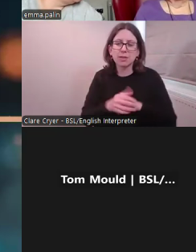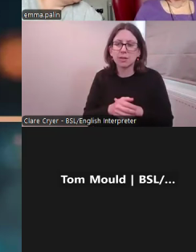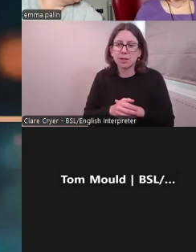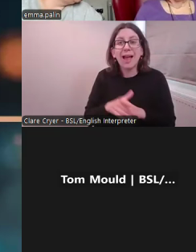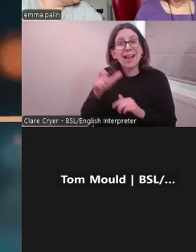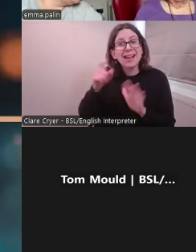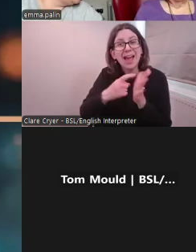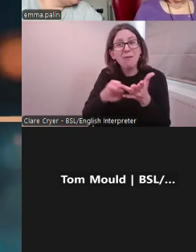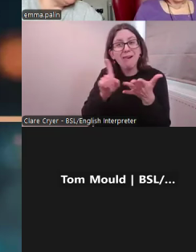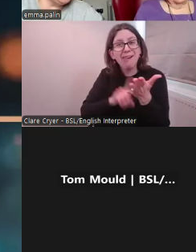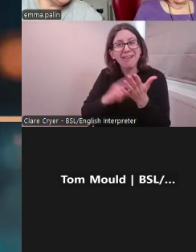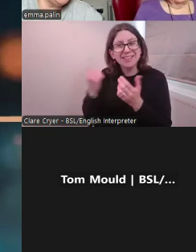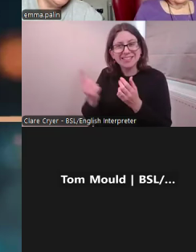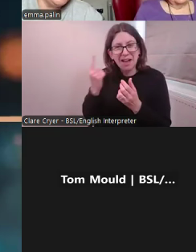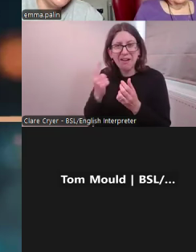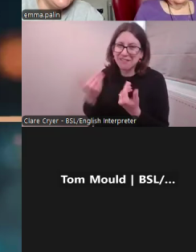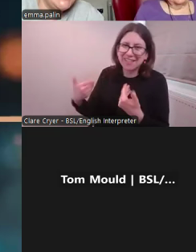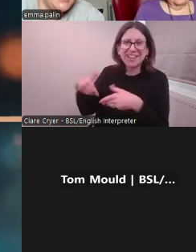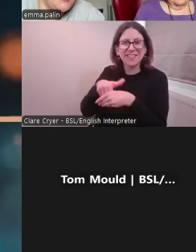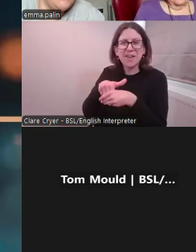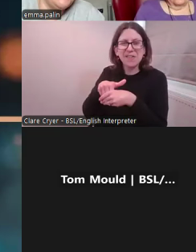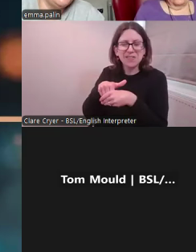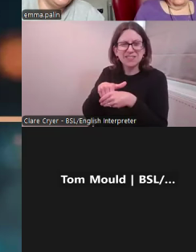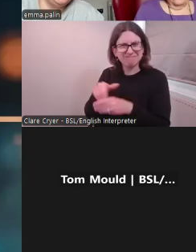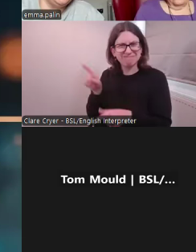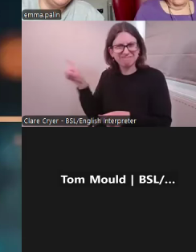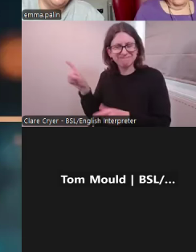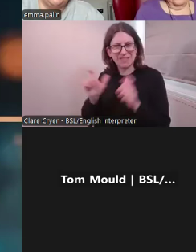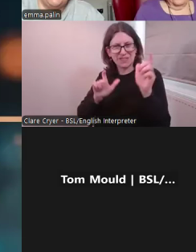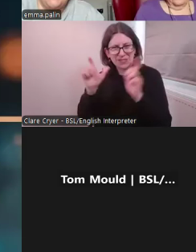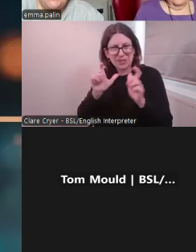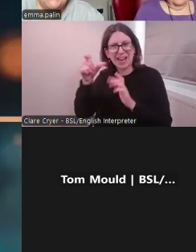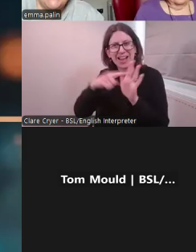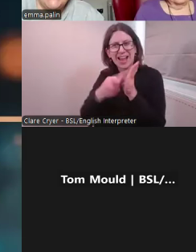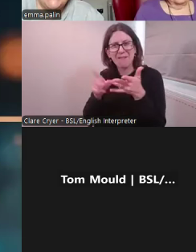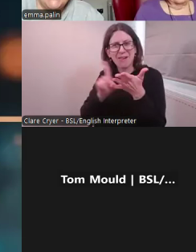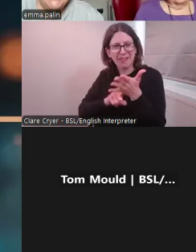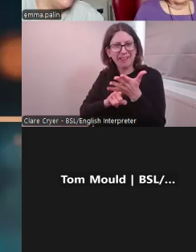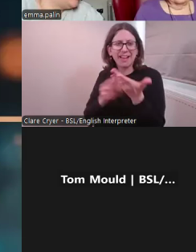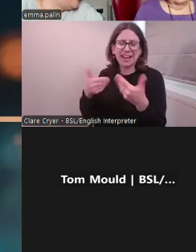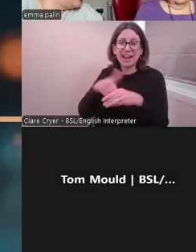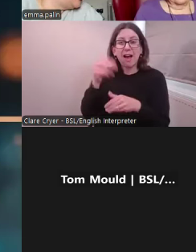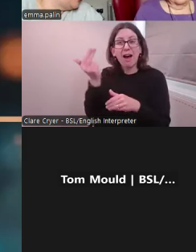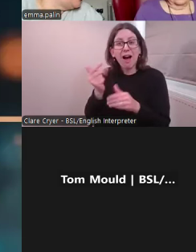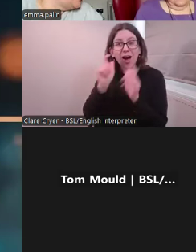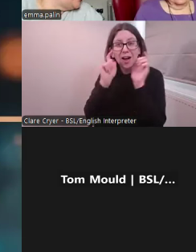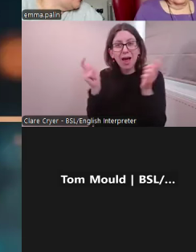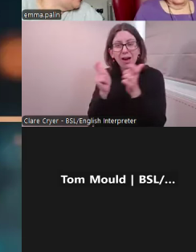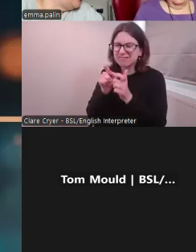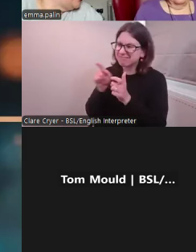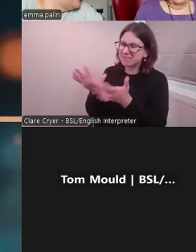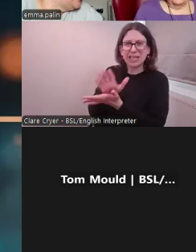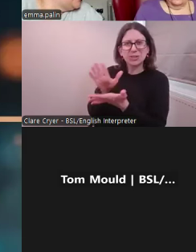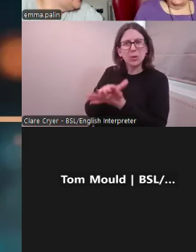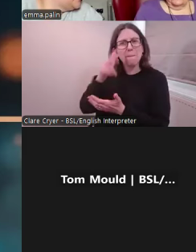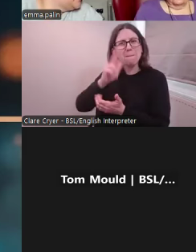was one of those participants. So this is Carol attending one of our art classes, who quite enjoys painting now.